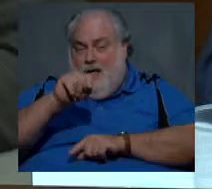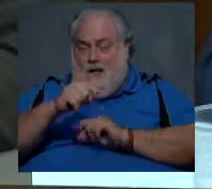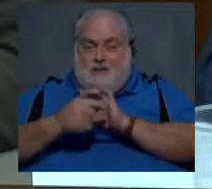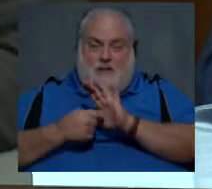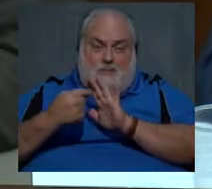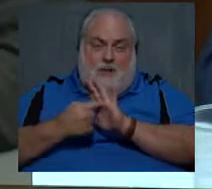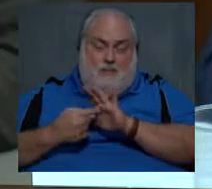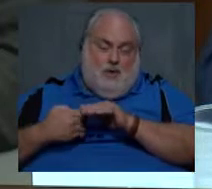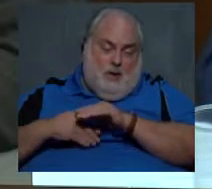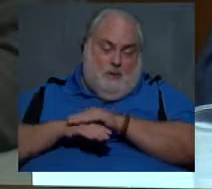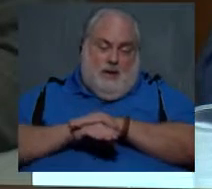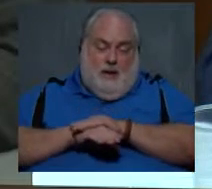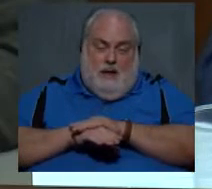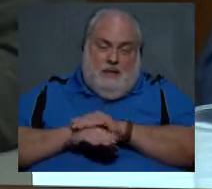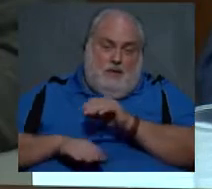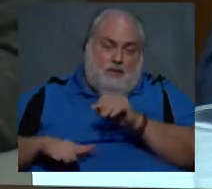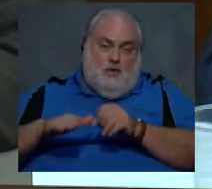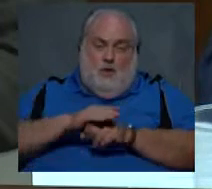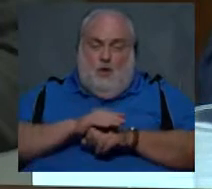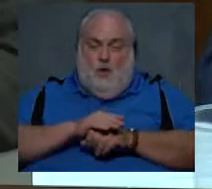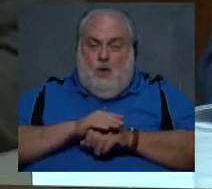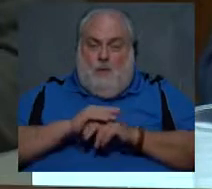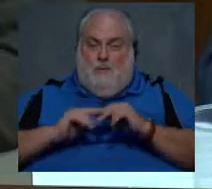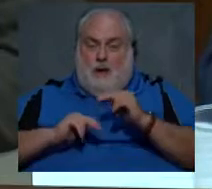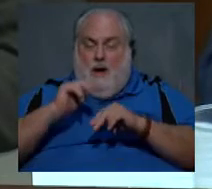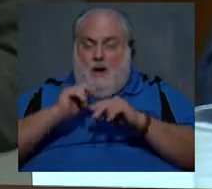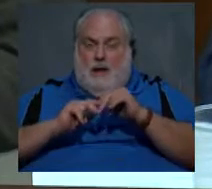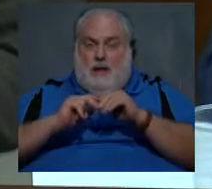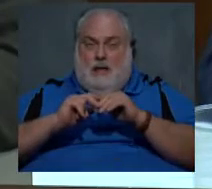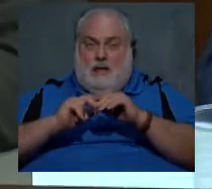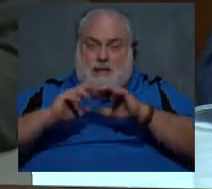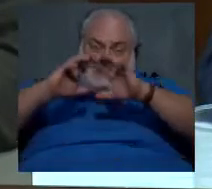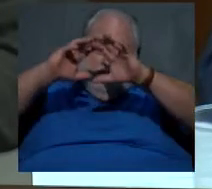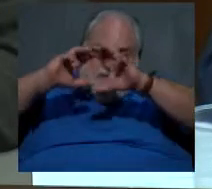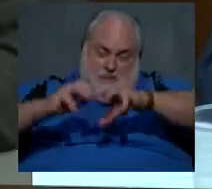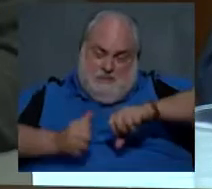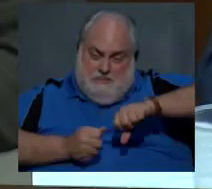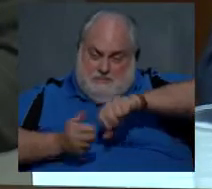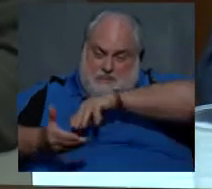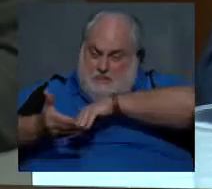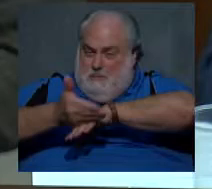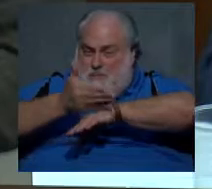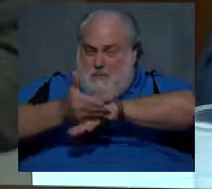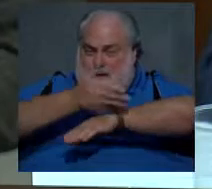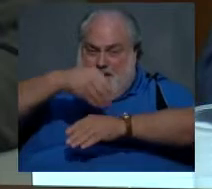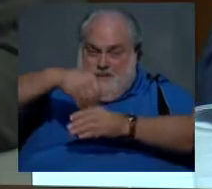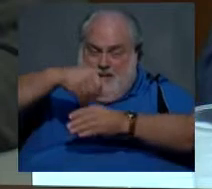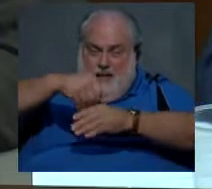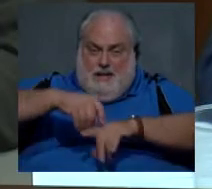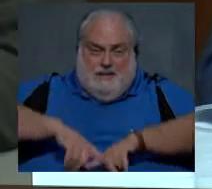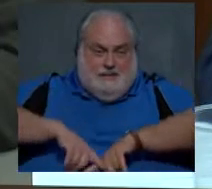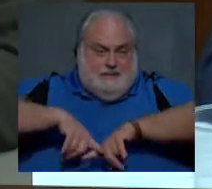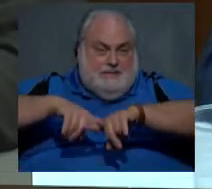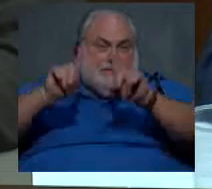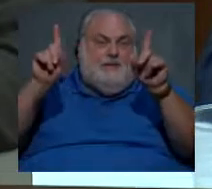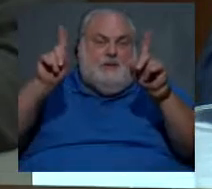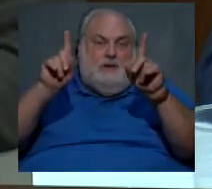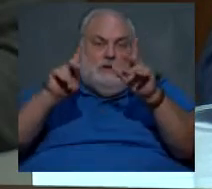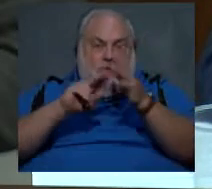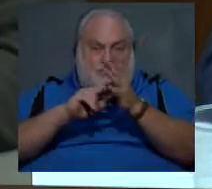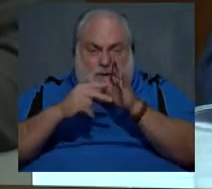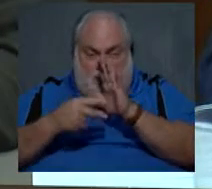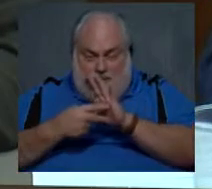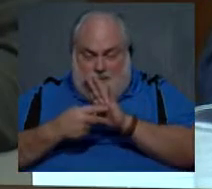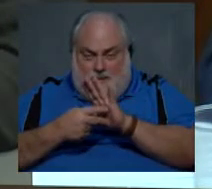gut an entire building, you can change the whole characteristic of a floor layout and you can redo it. But some of those buildings that they build, you just